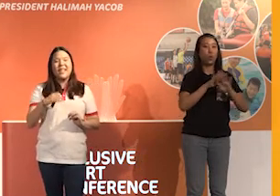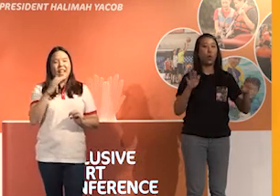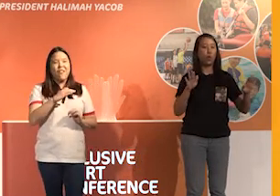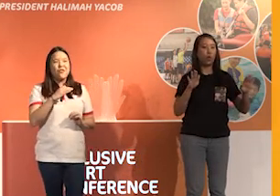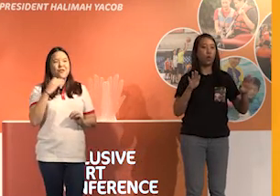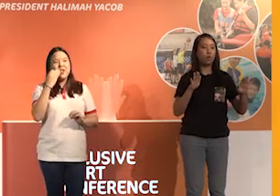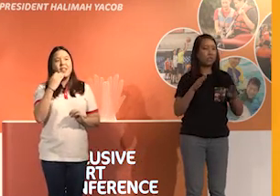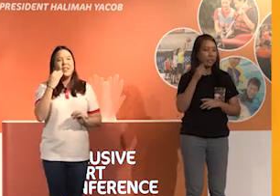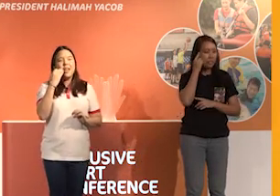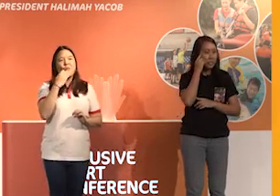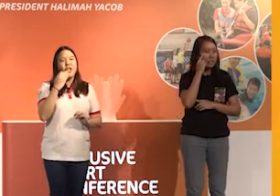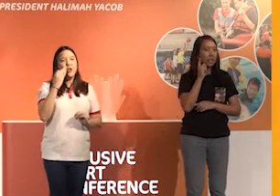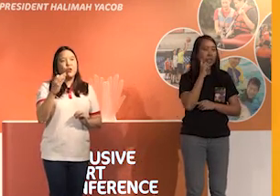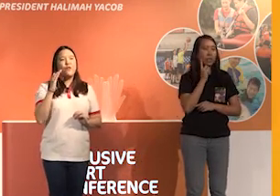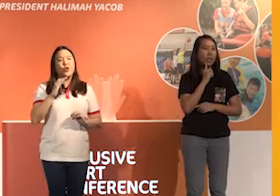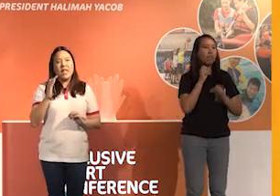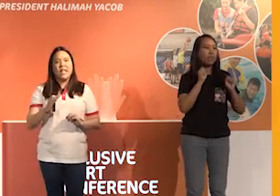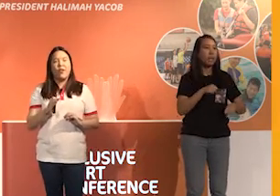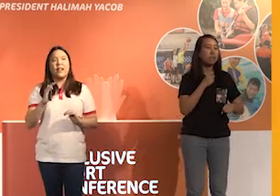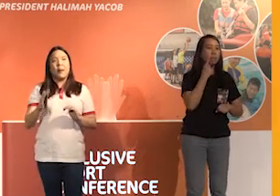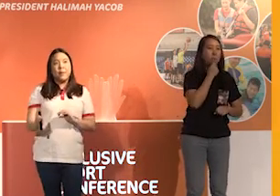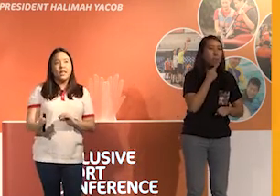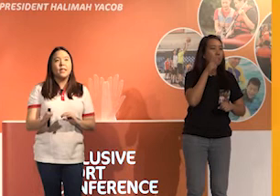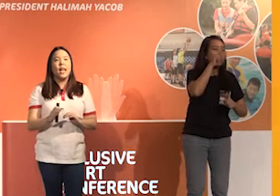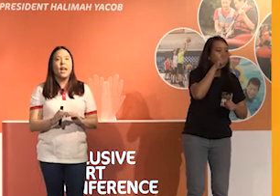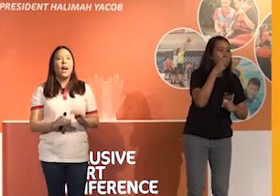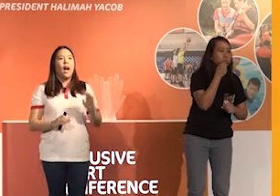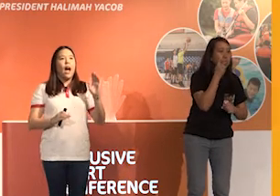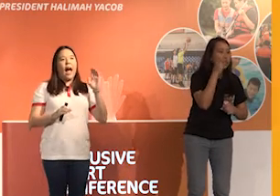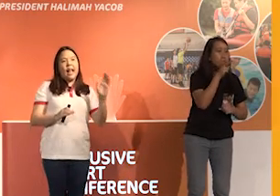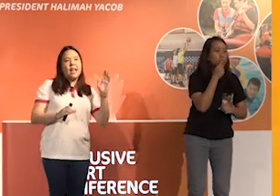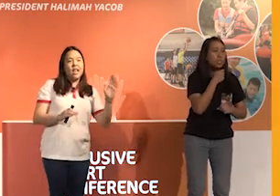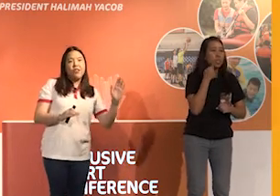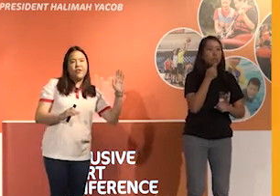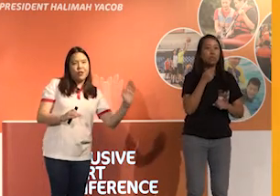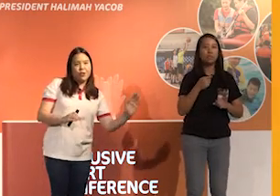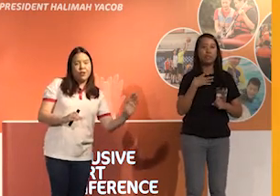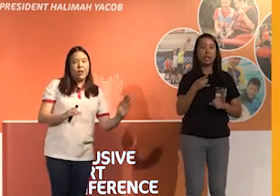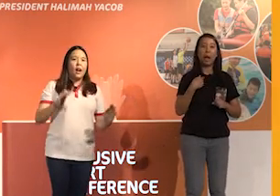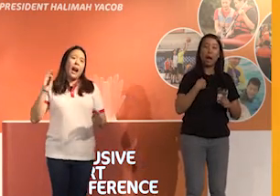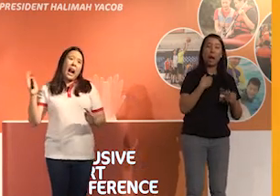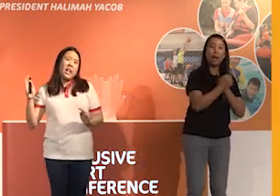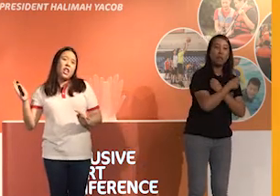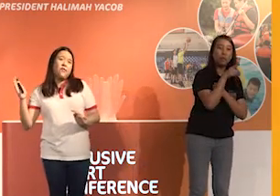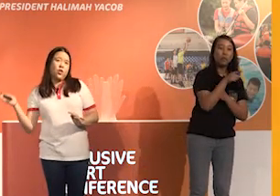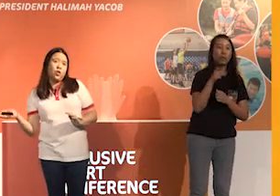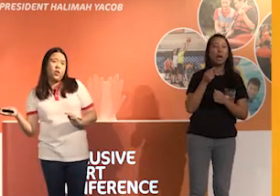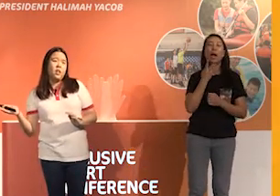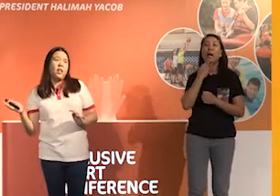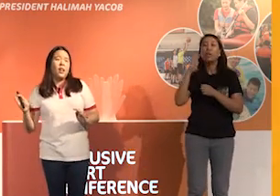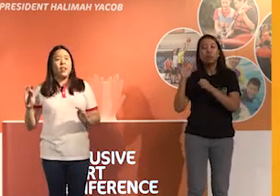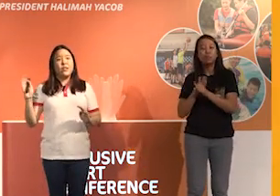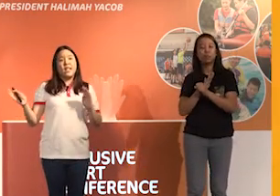expect that to live with you fully. For example, say, I love you,